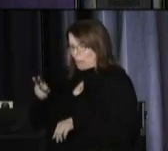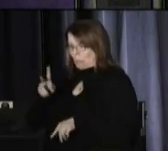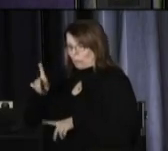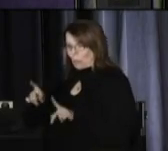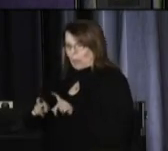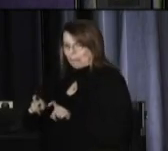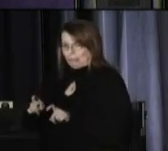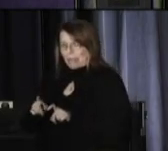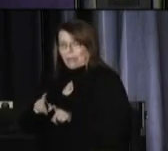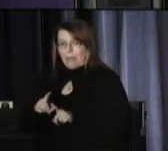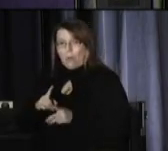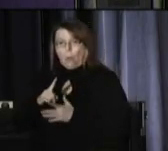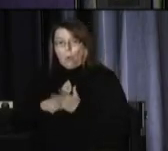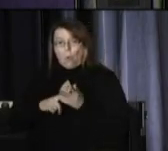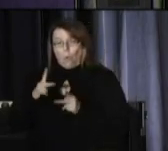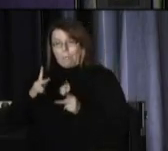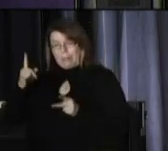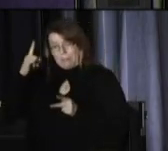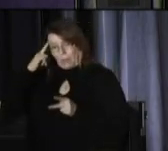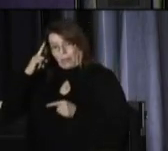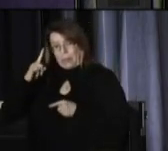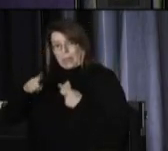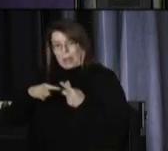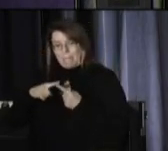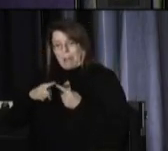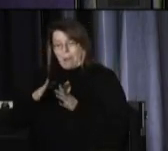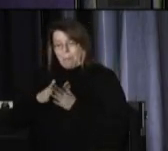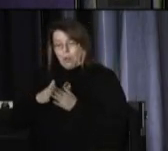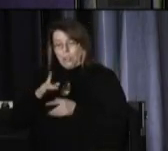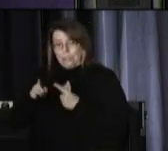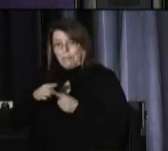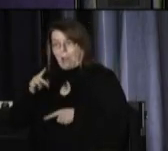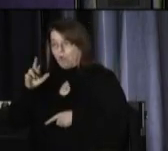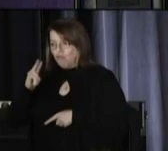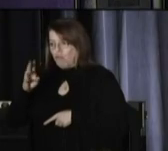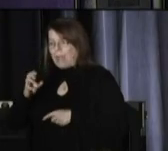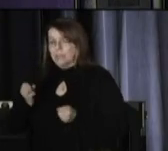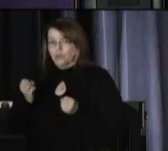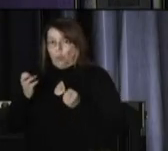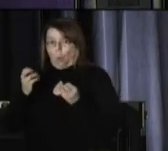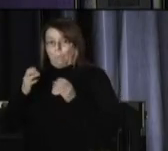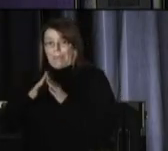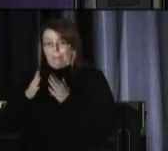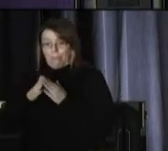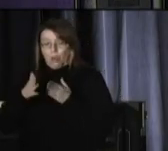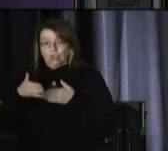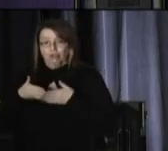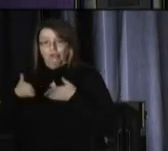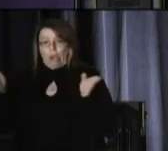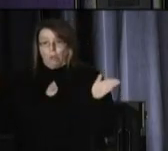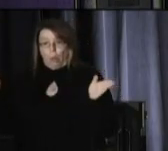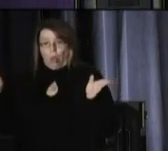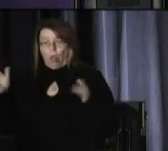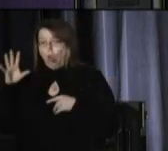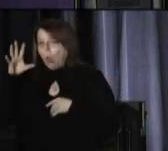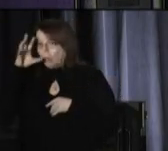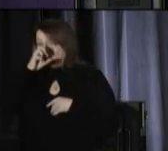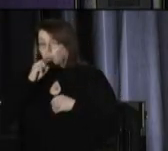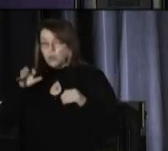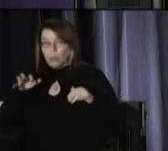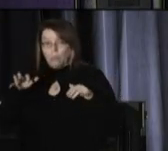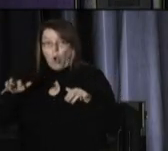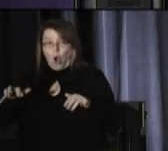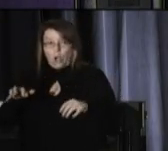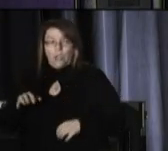is when people think about books about race, in so many books in general, you know, the presumed audience, the